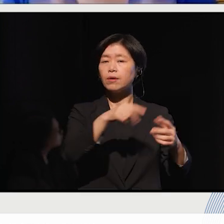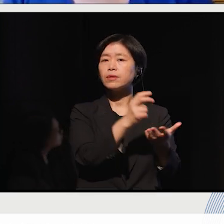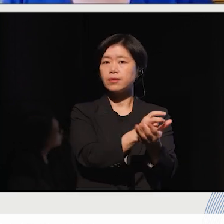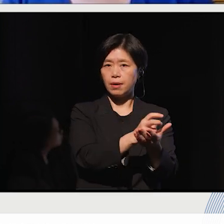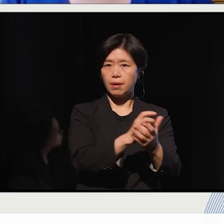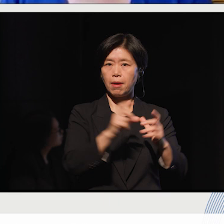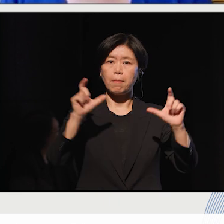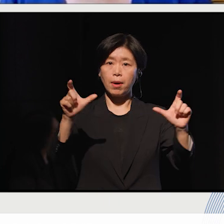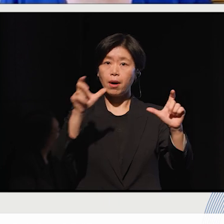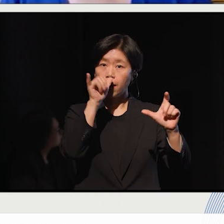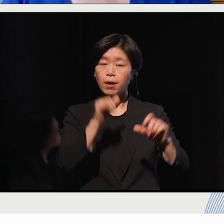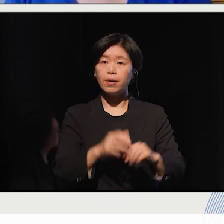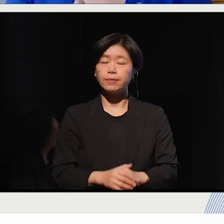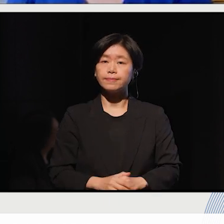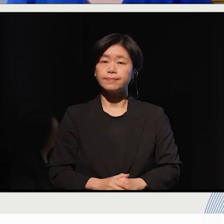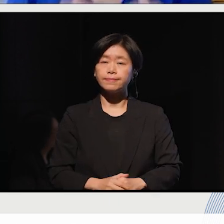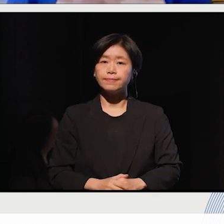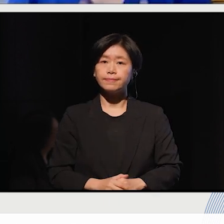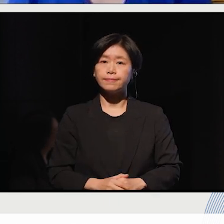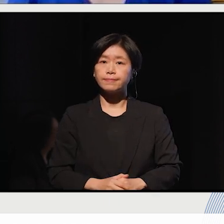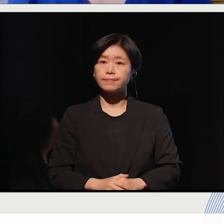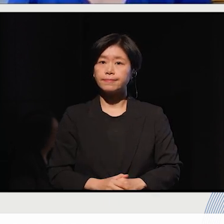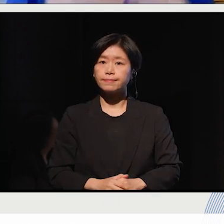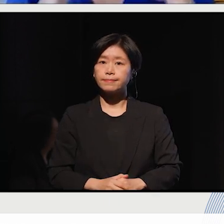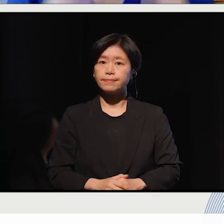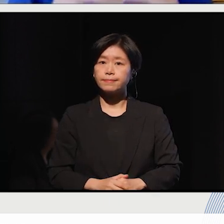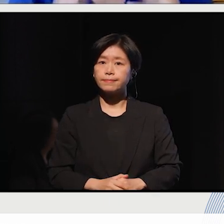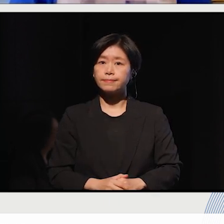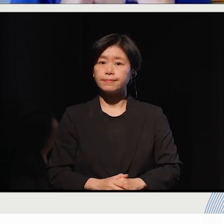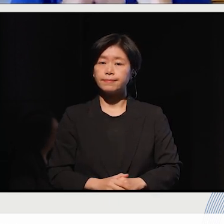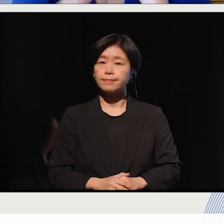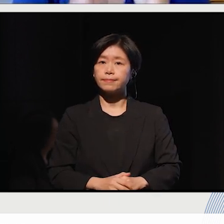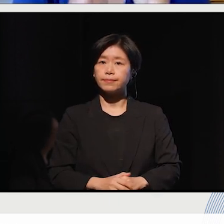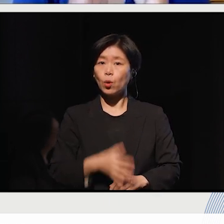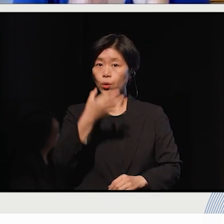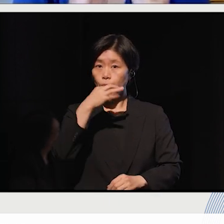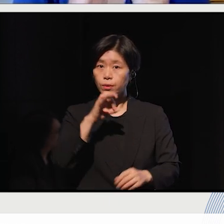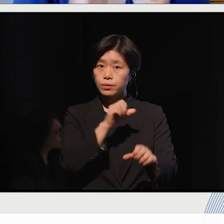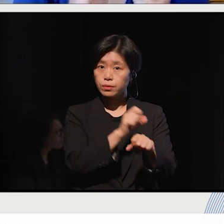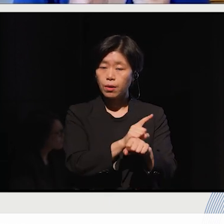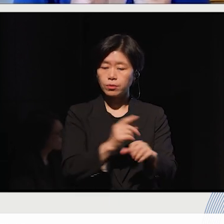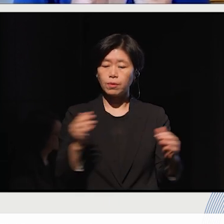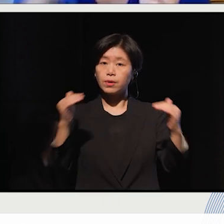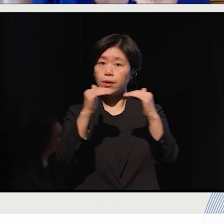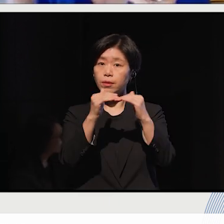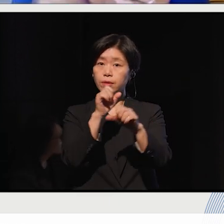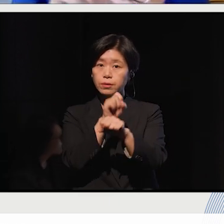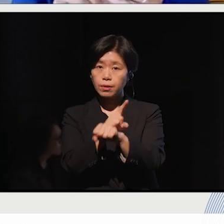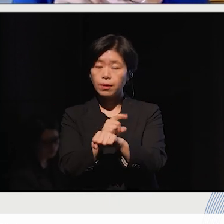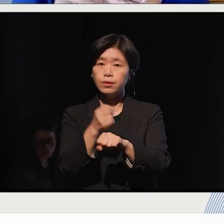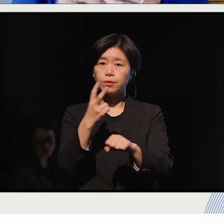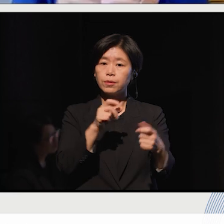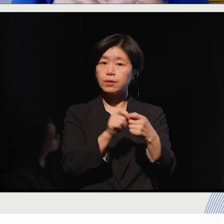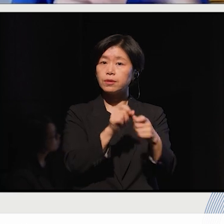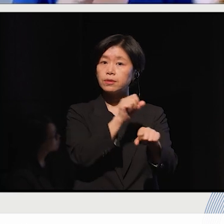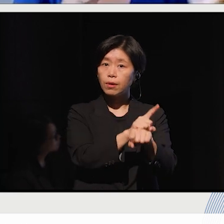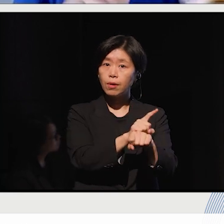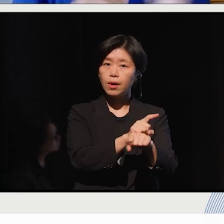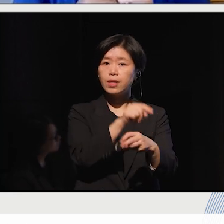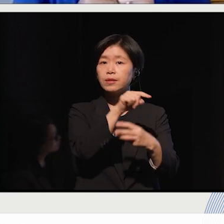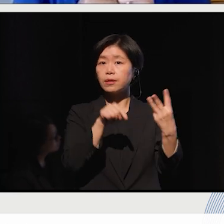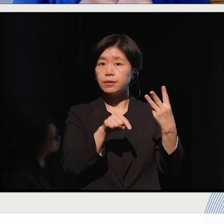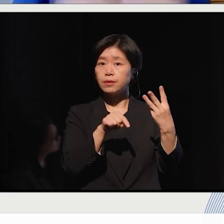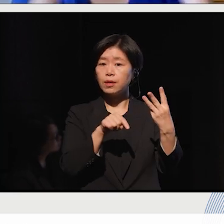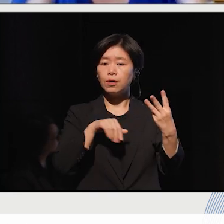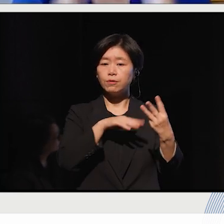the core of the center's mission, visions, and values. So we want to make sure that staff understands that this is not something that they can opt to do or